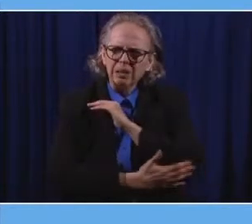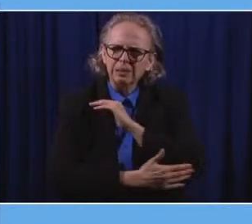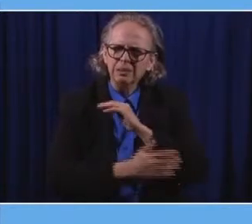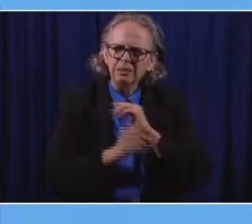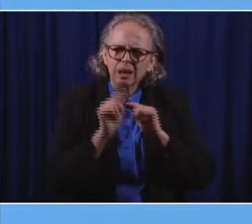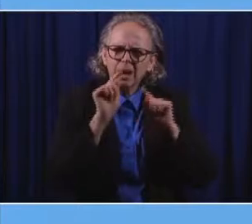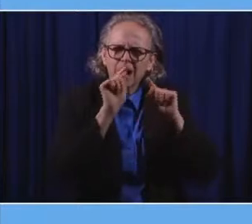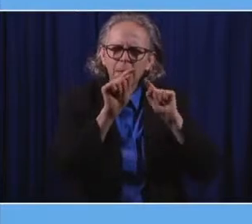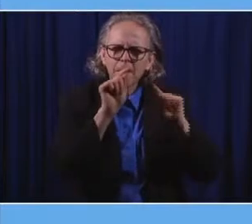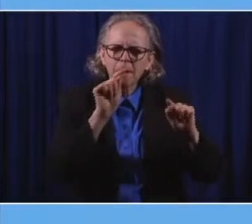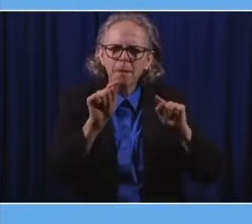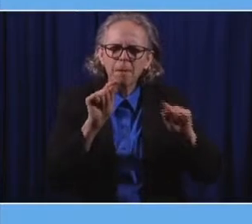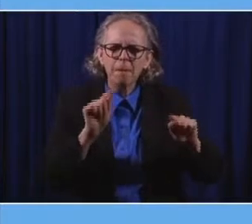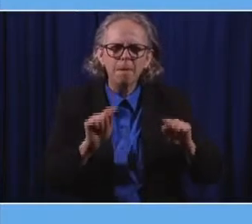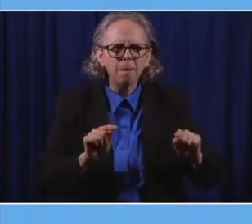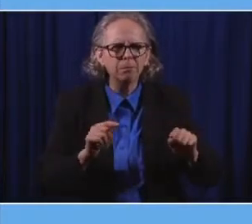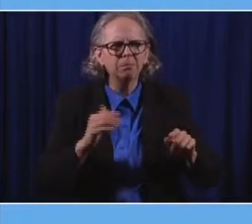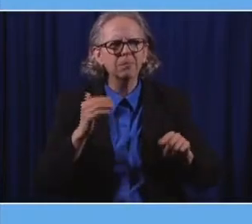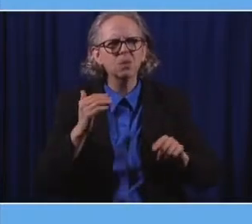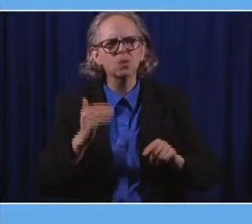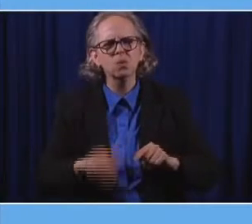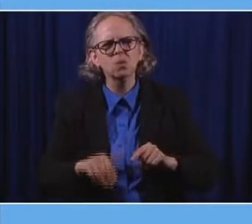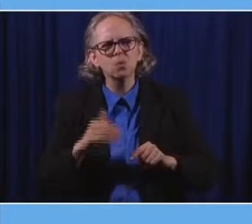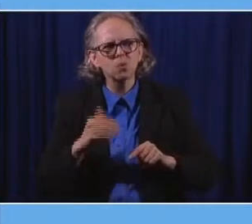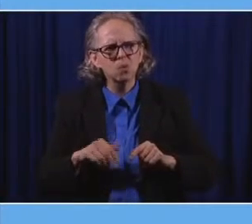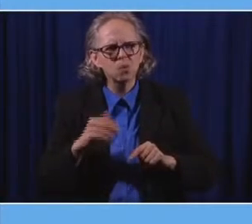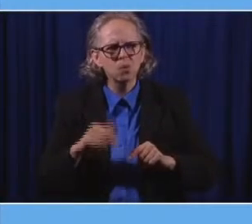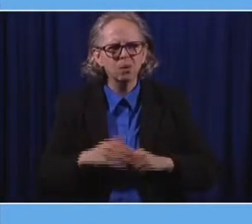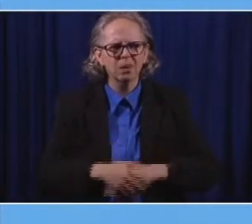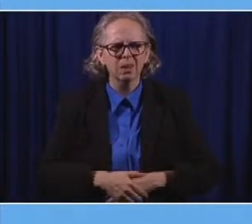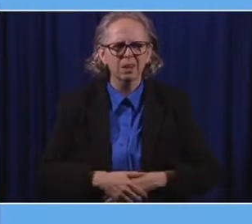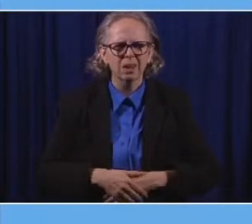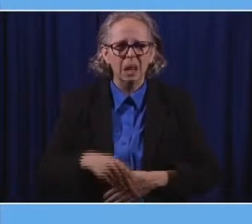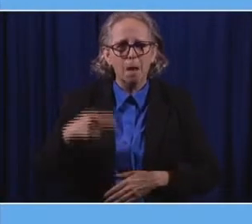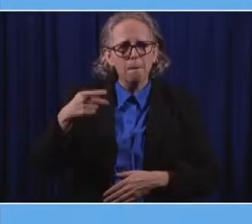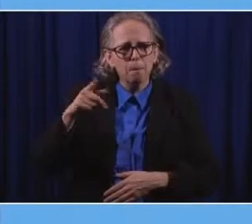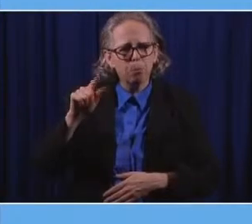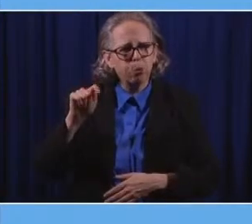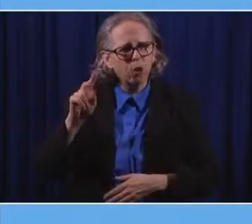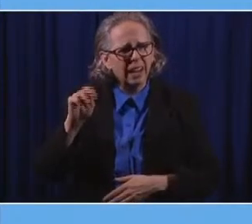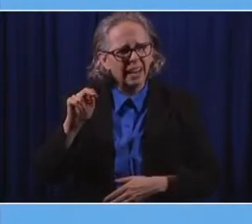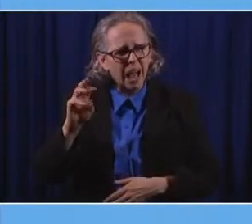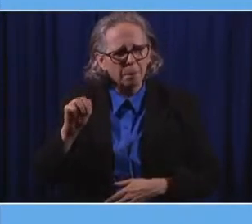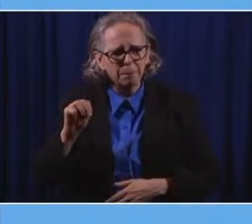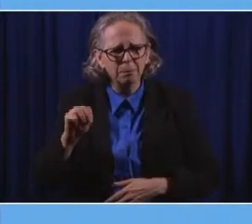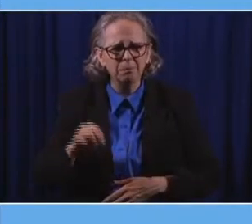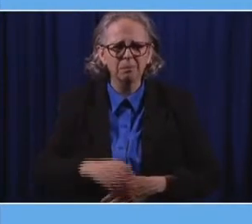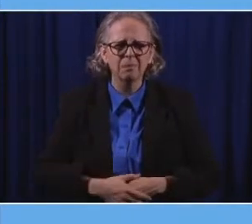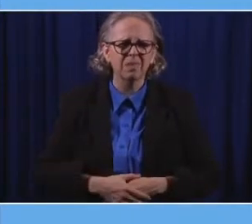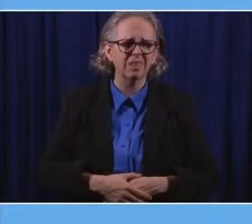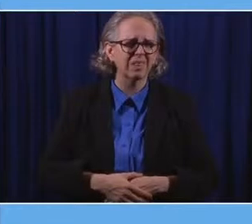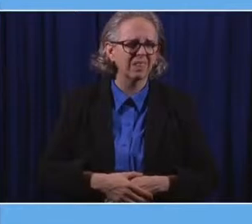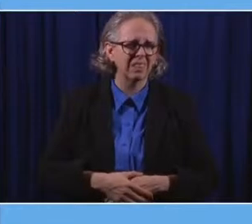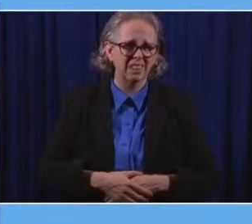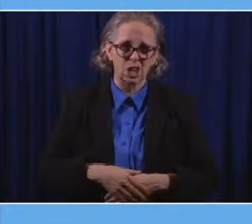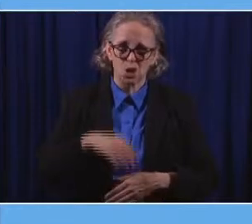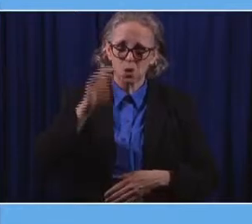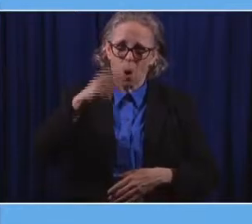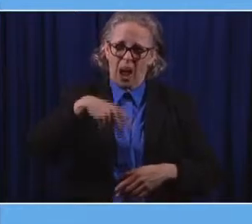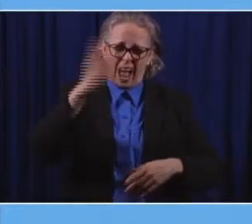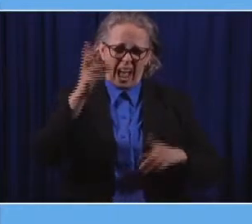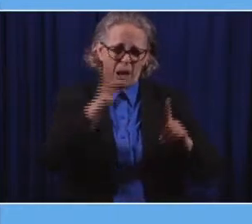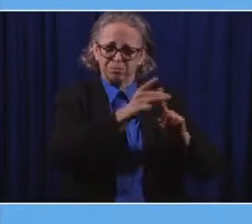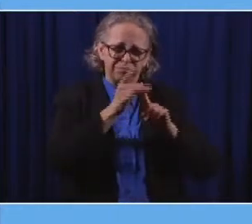is over 8 times the high incidence rate. This is, 5 times, 4